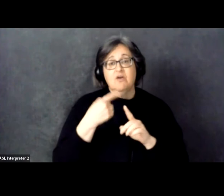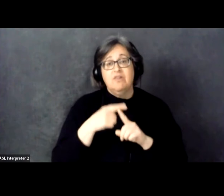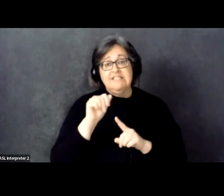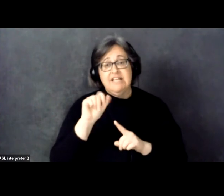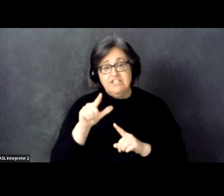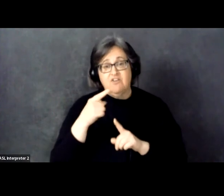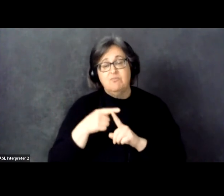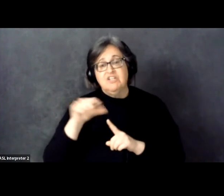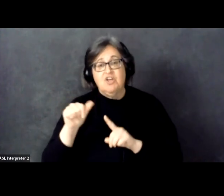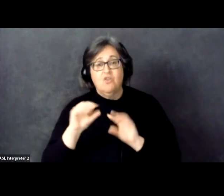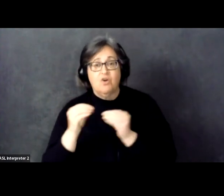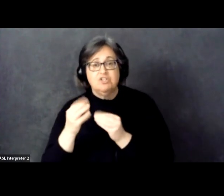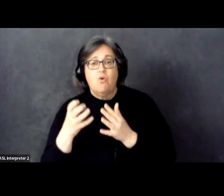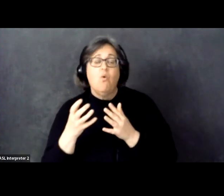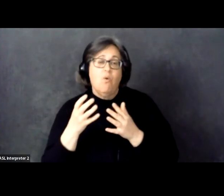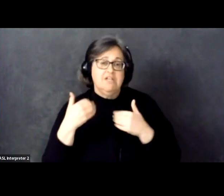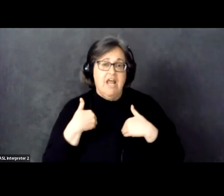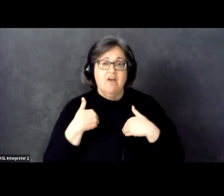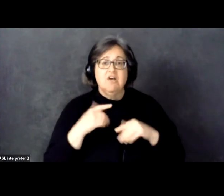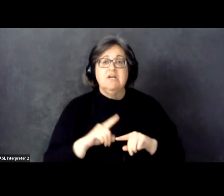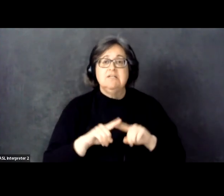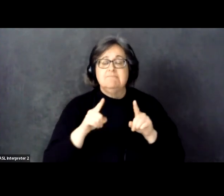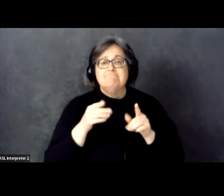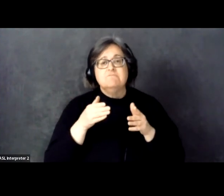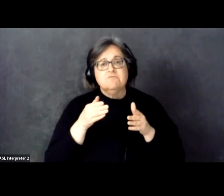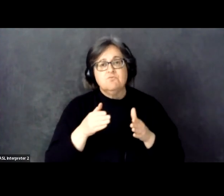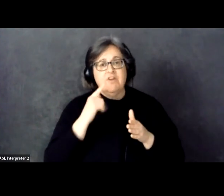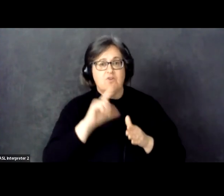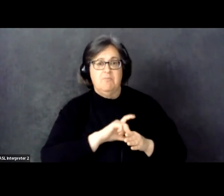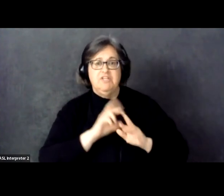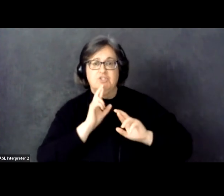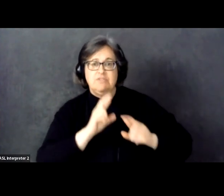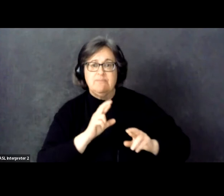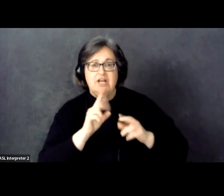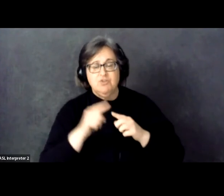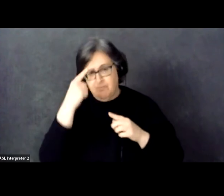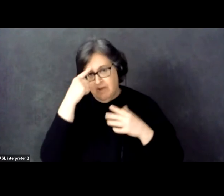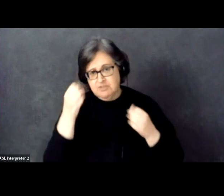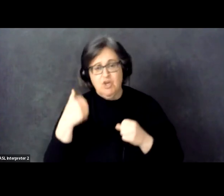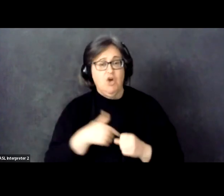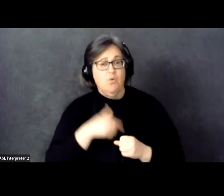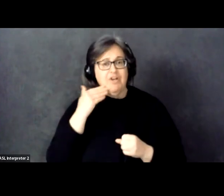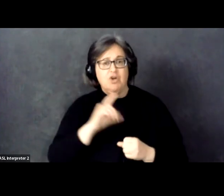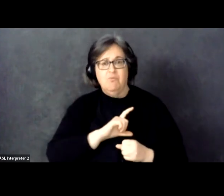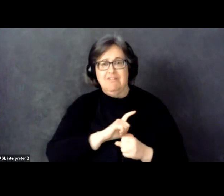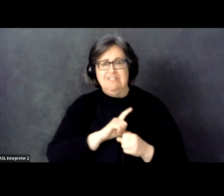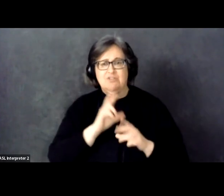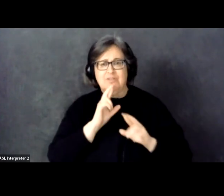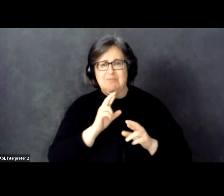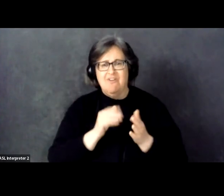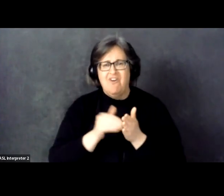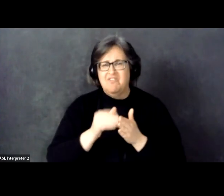create an alternative to police responding to mental health crises. As we all know, police response too often results